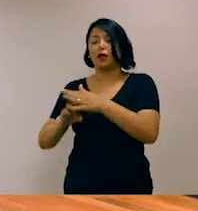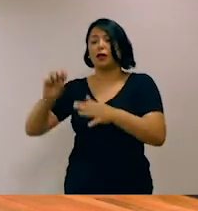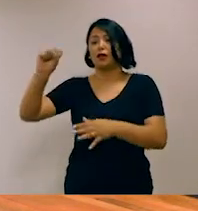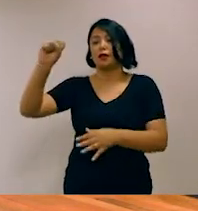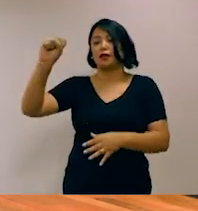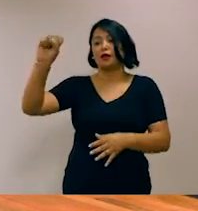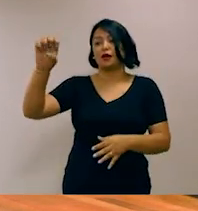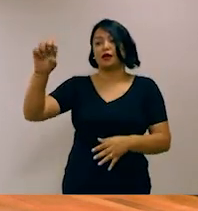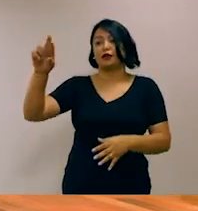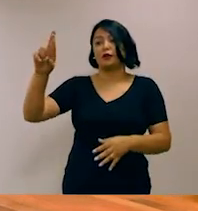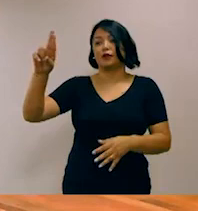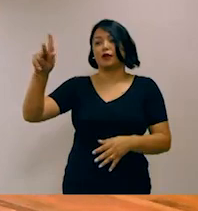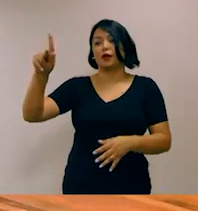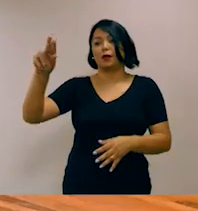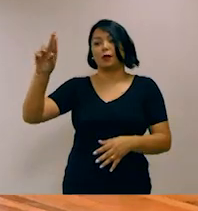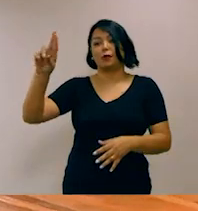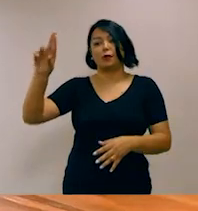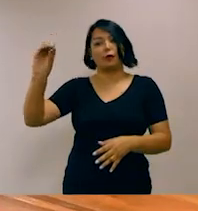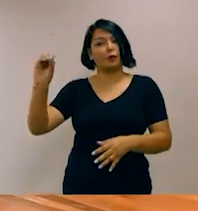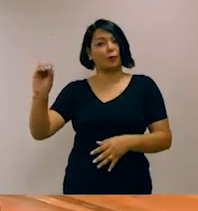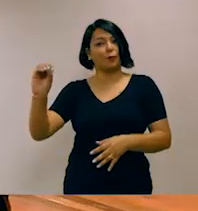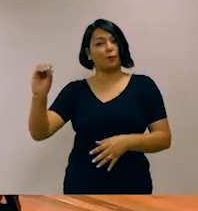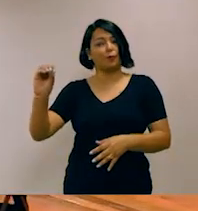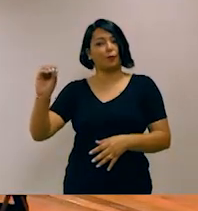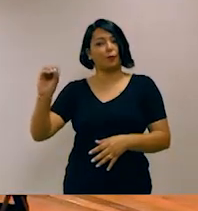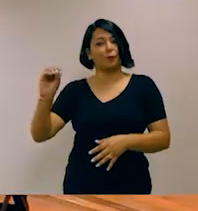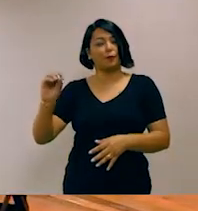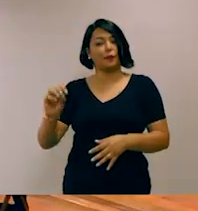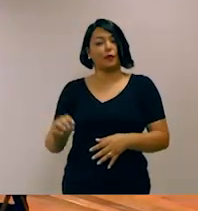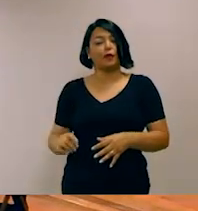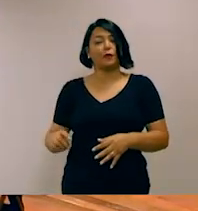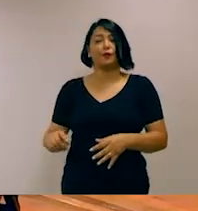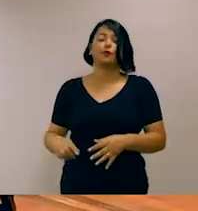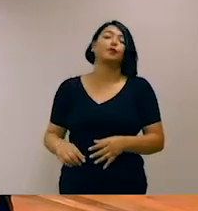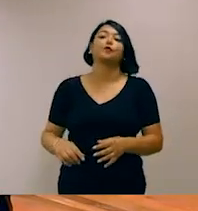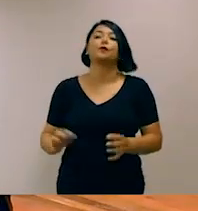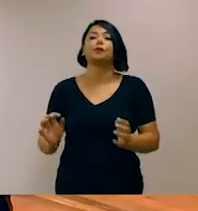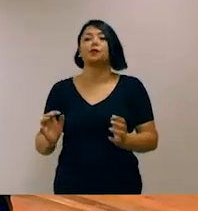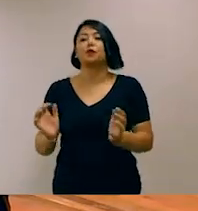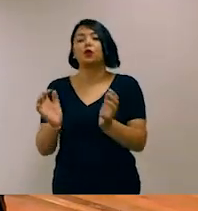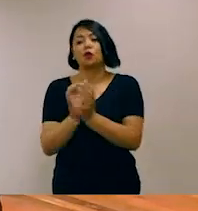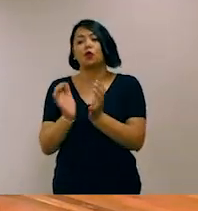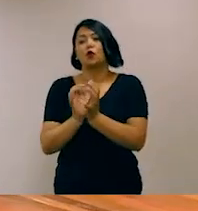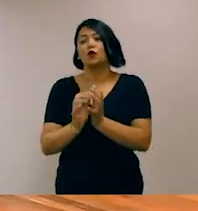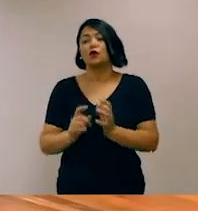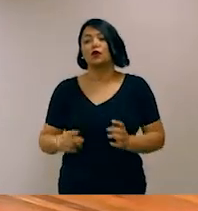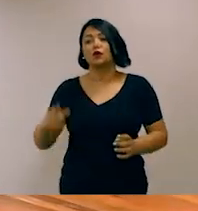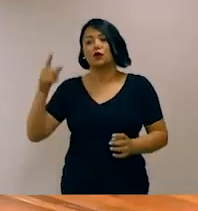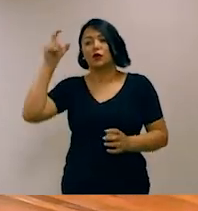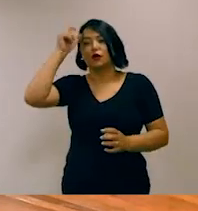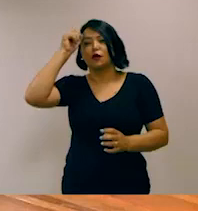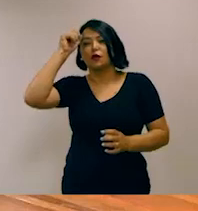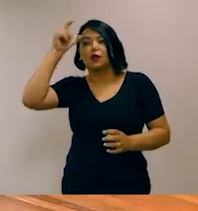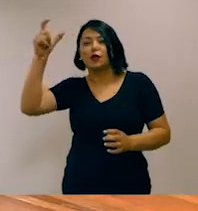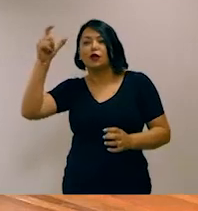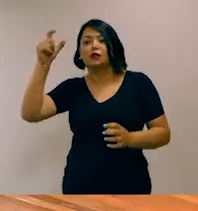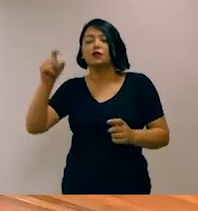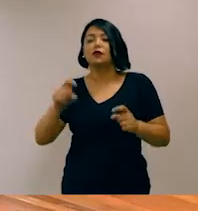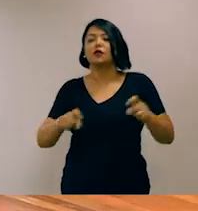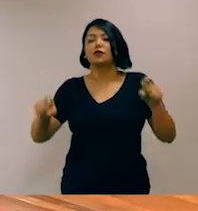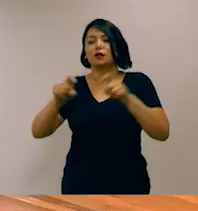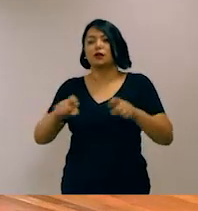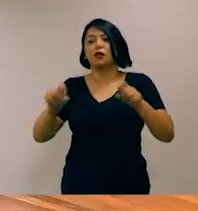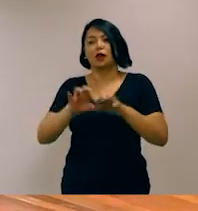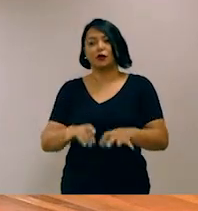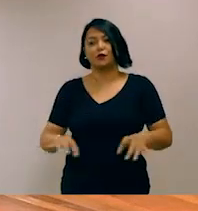work at Serpro. I work at the Artificial Intelligence and Analytics Department, and I'm going to discuss